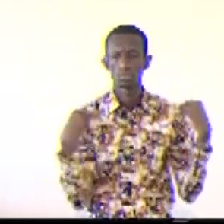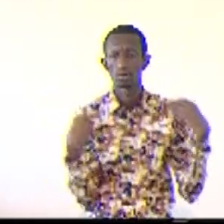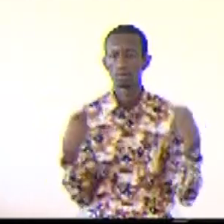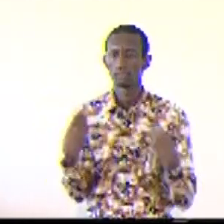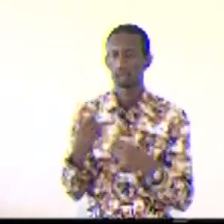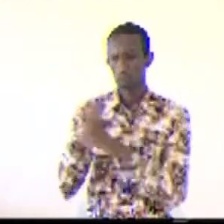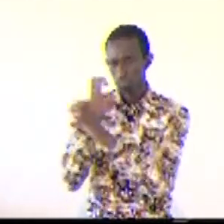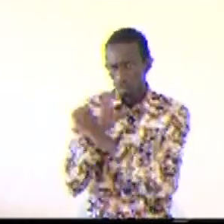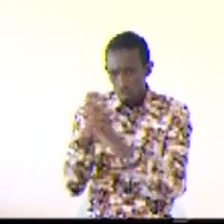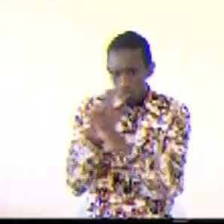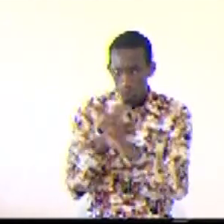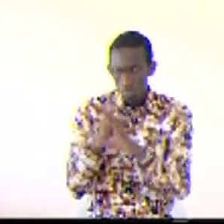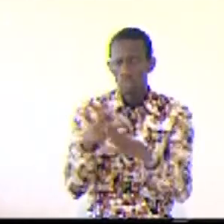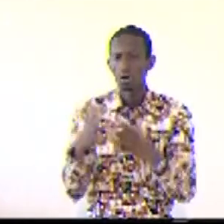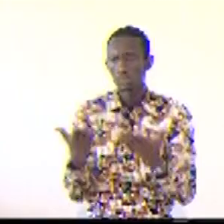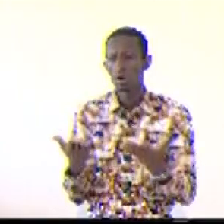concentration.